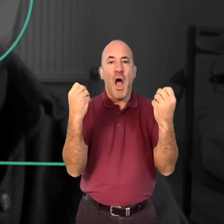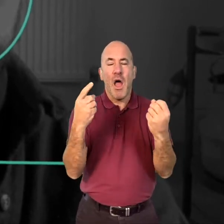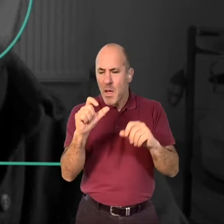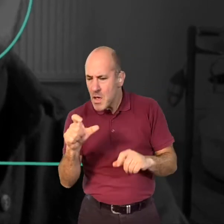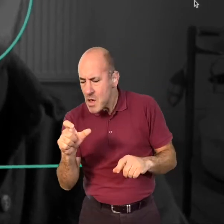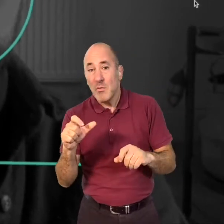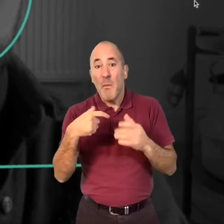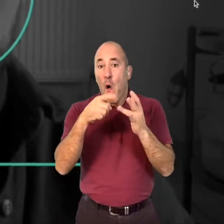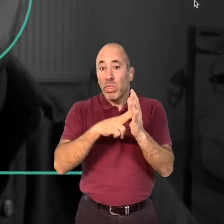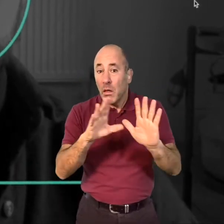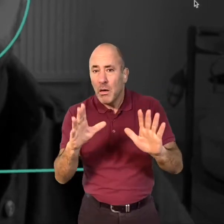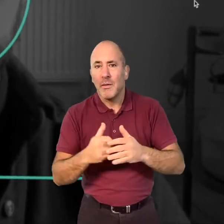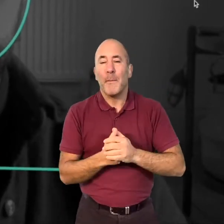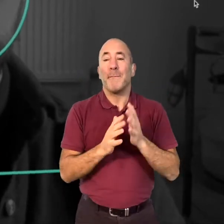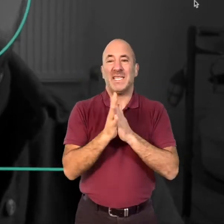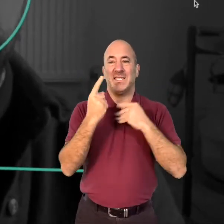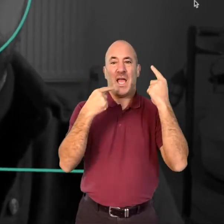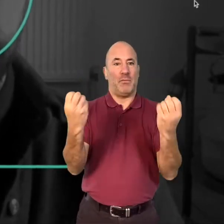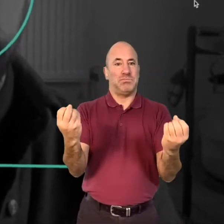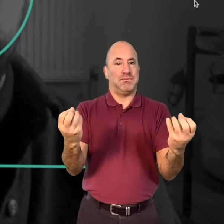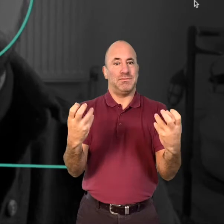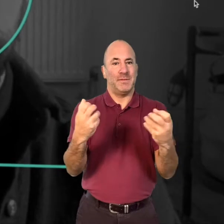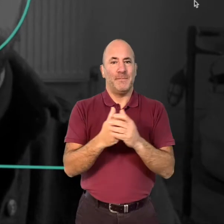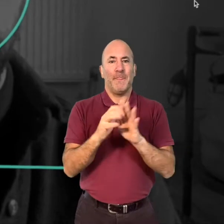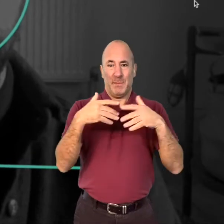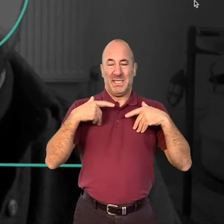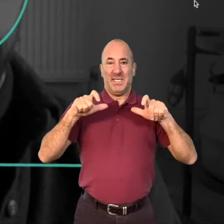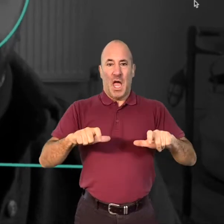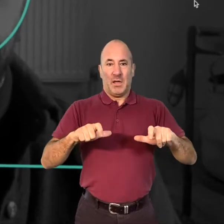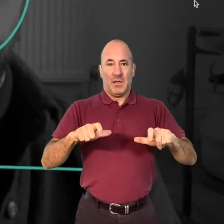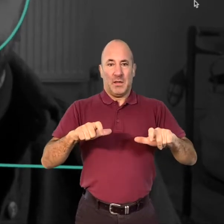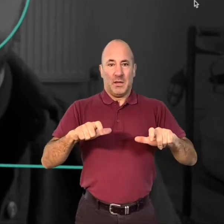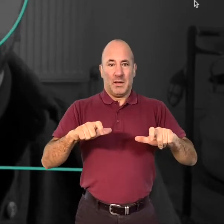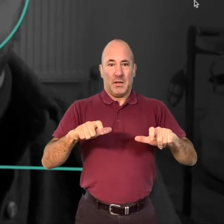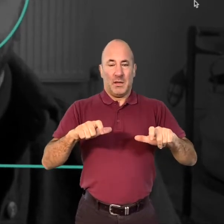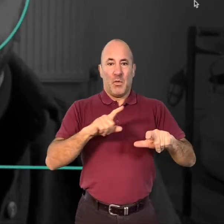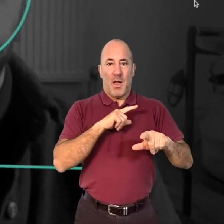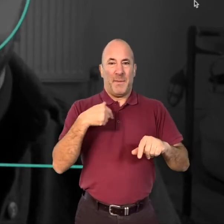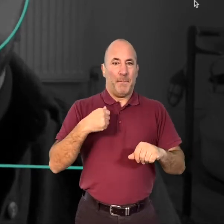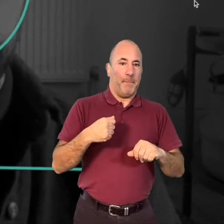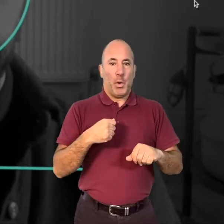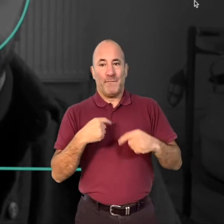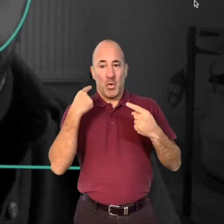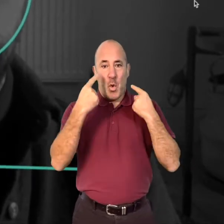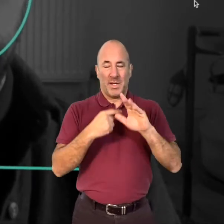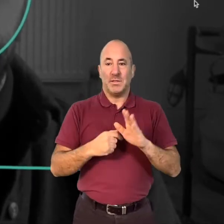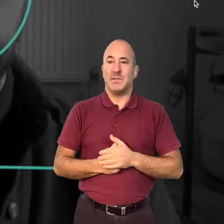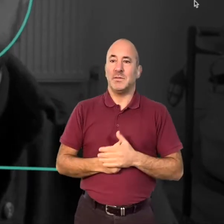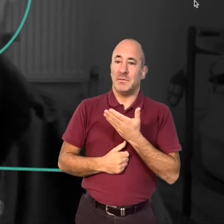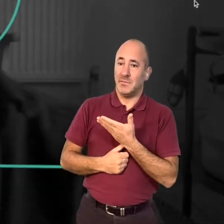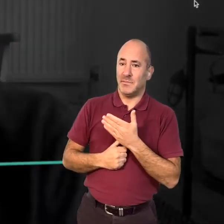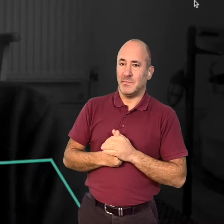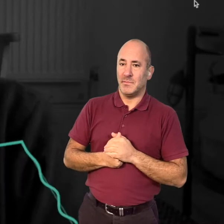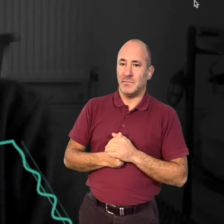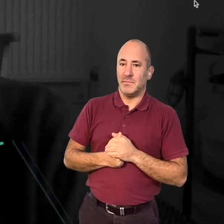will allow some sound through. So I'm keeping very still here because what happens when I move is it will make a